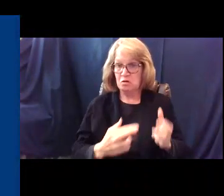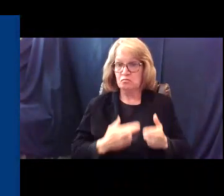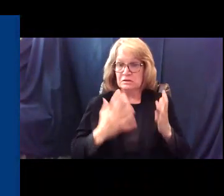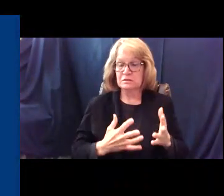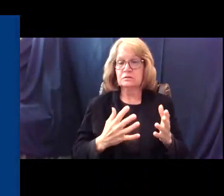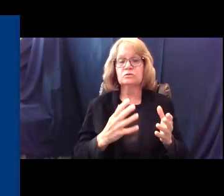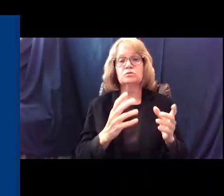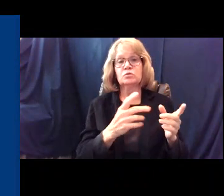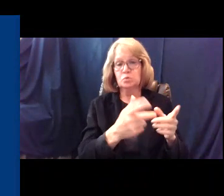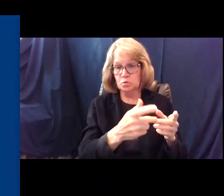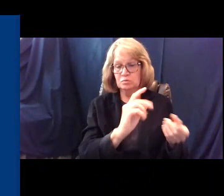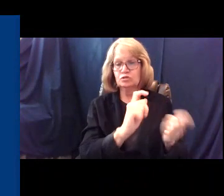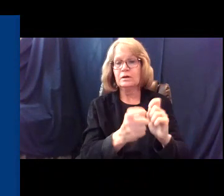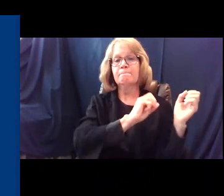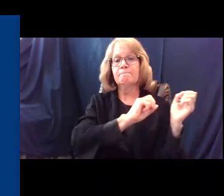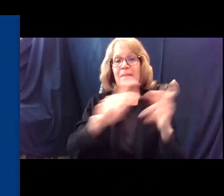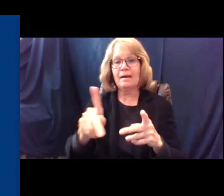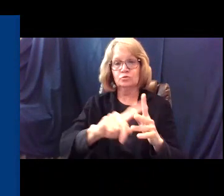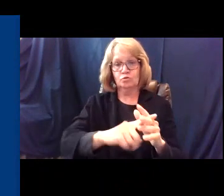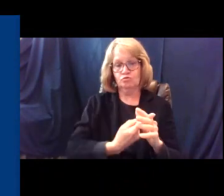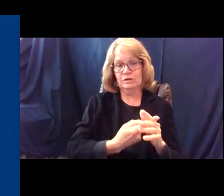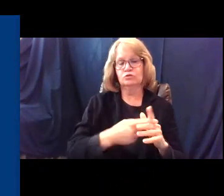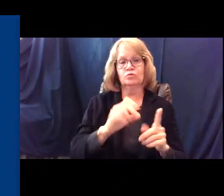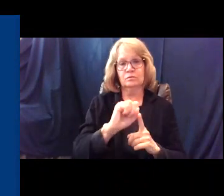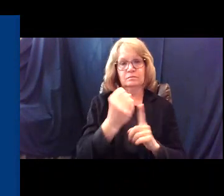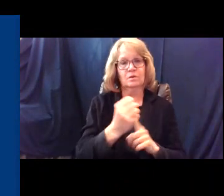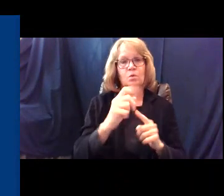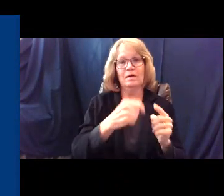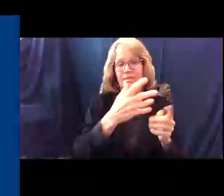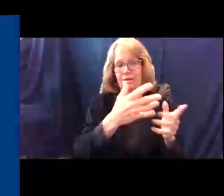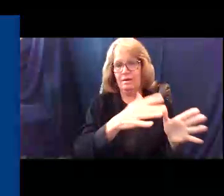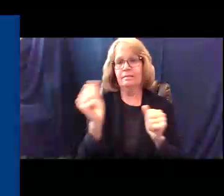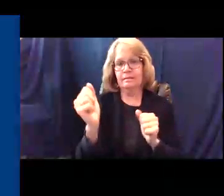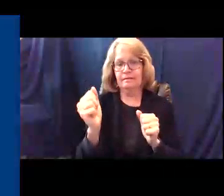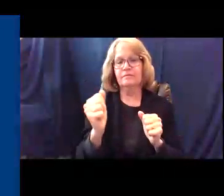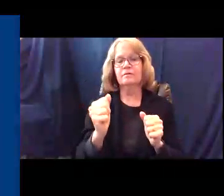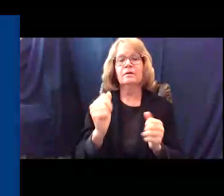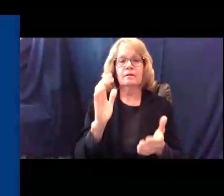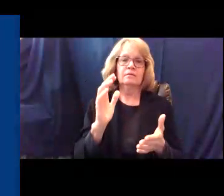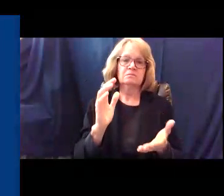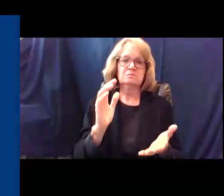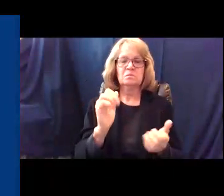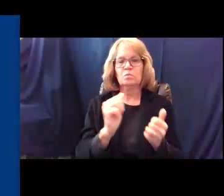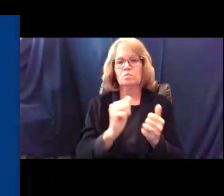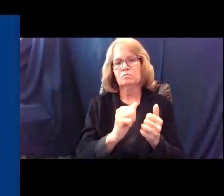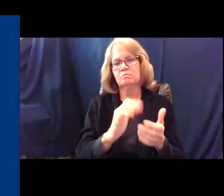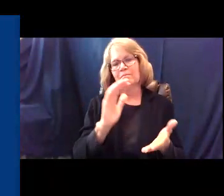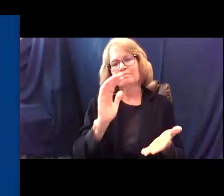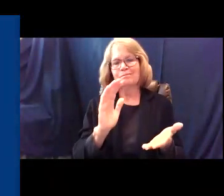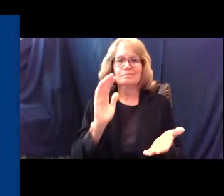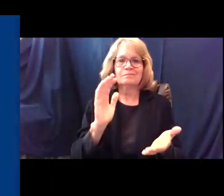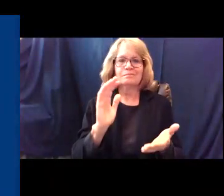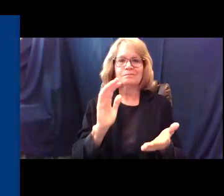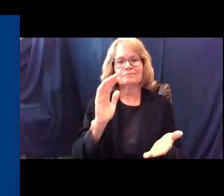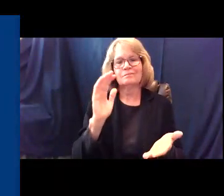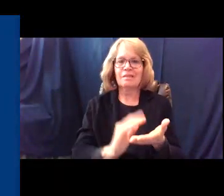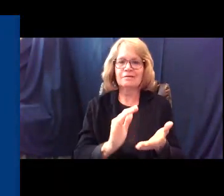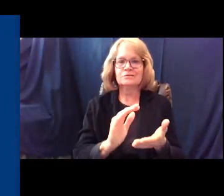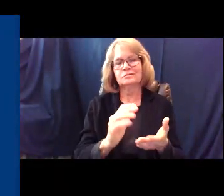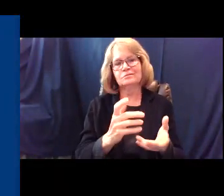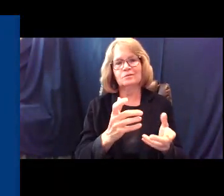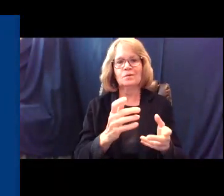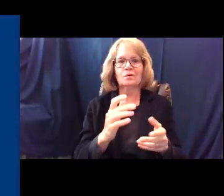interior back to the original condition at the end of their tenancy, minus wear and tear. If the housing provider is receiving federal funds,